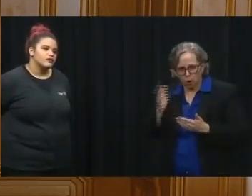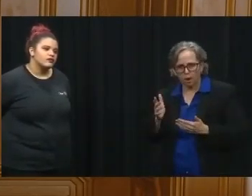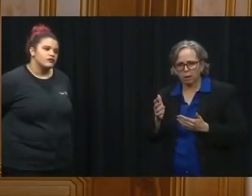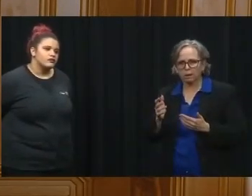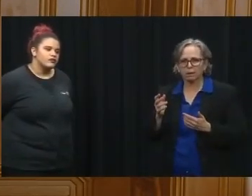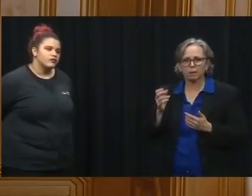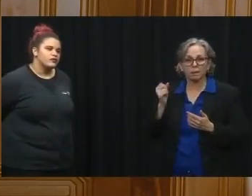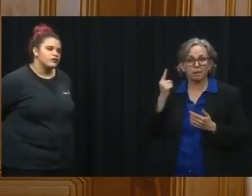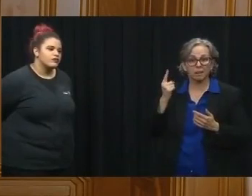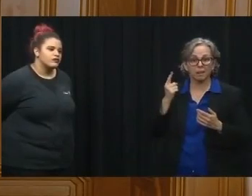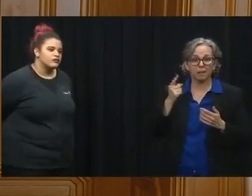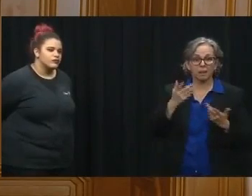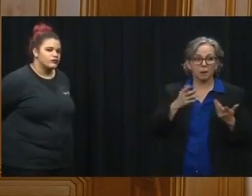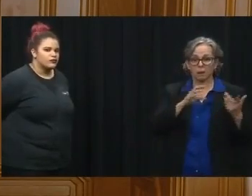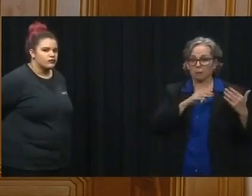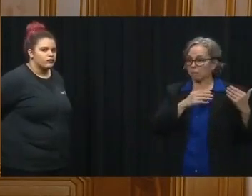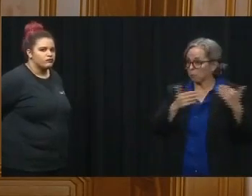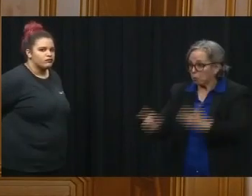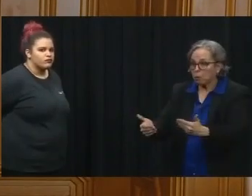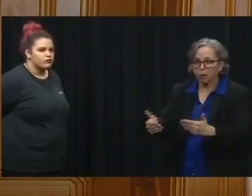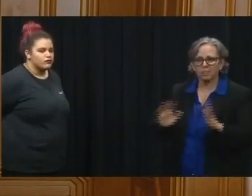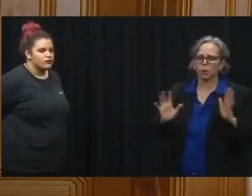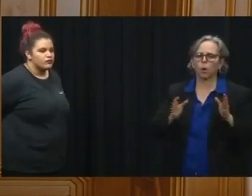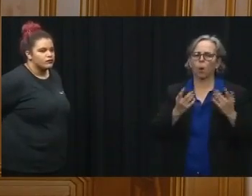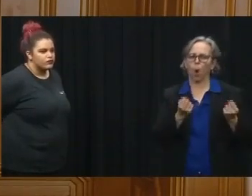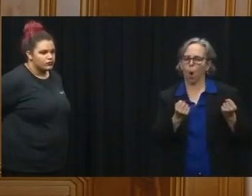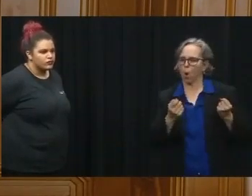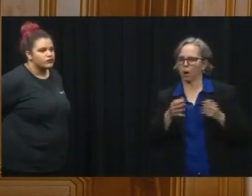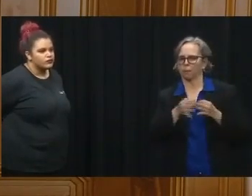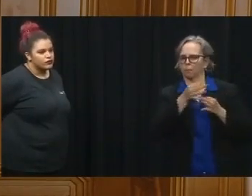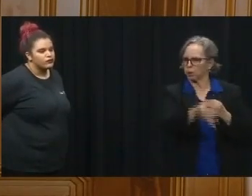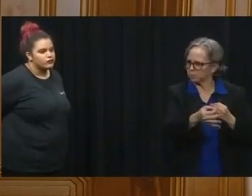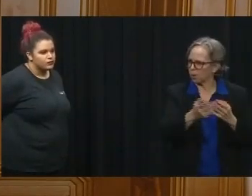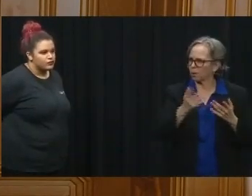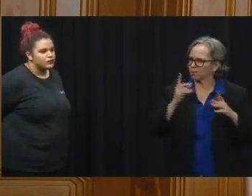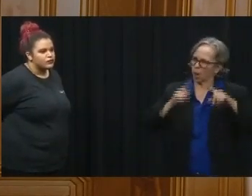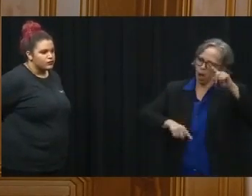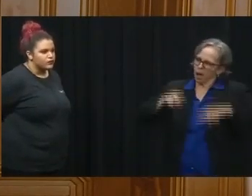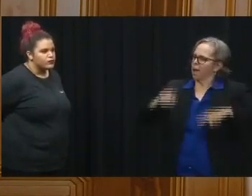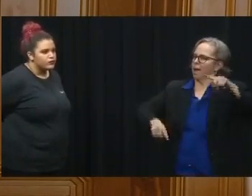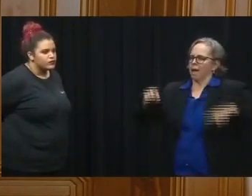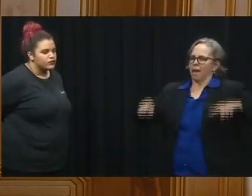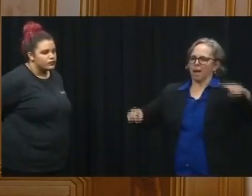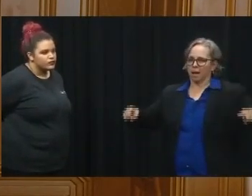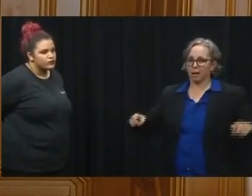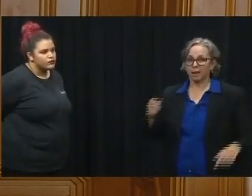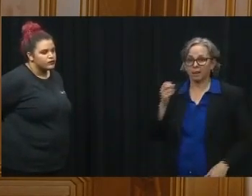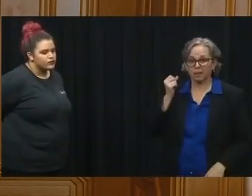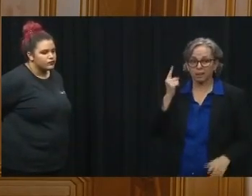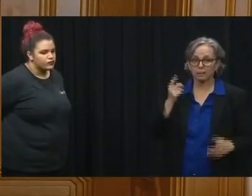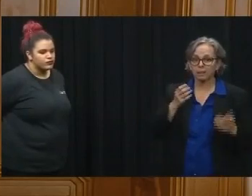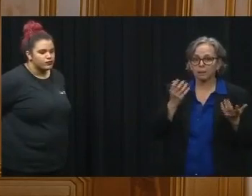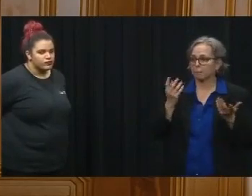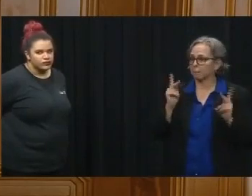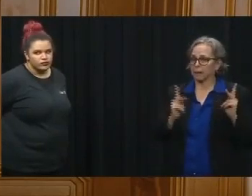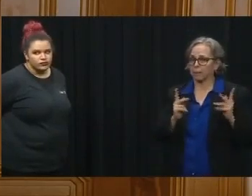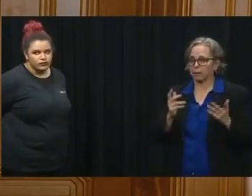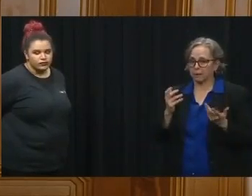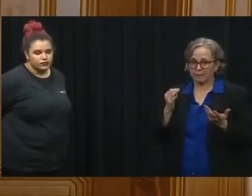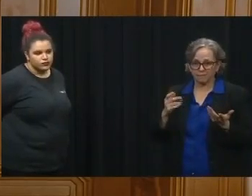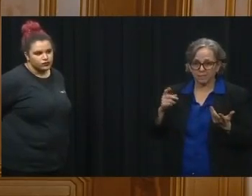abeyance if there's actually a eviction that is filed. It also gives them the opportunity, though, if somebody is in